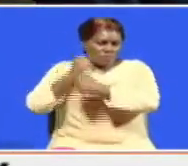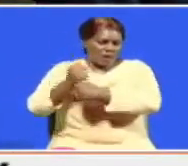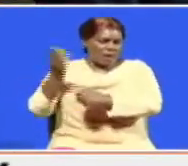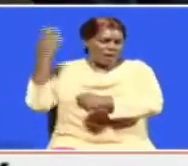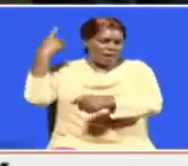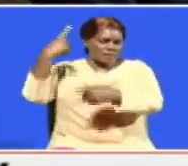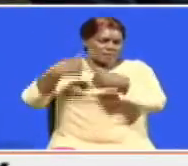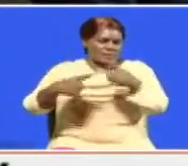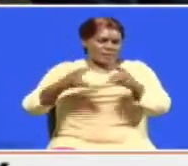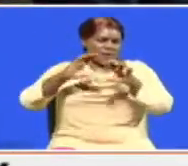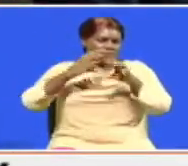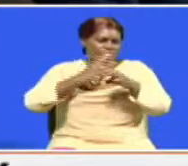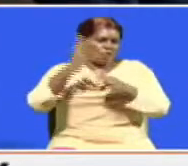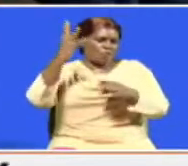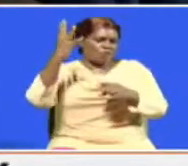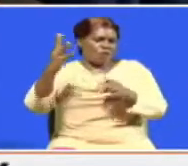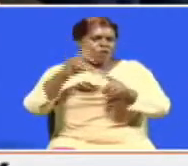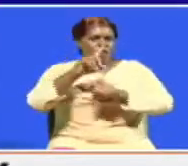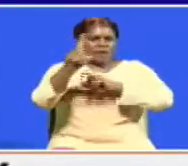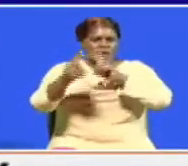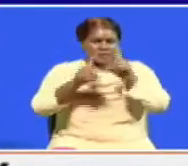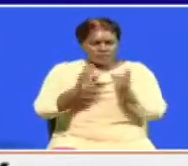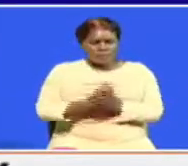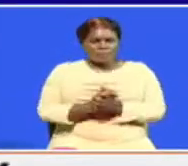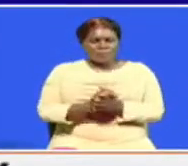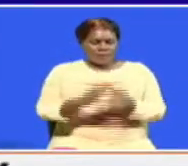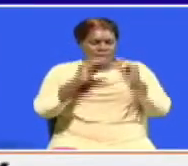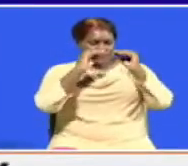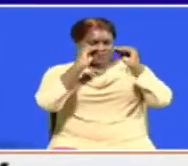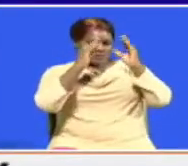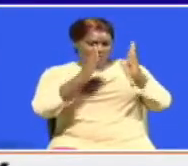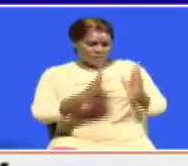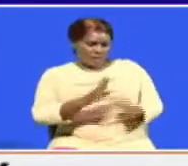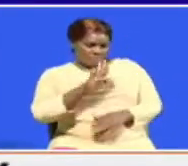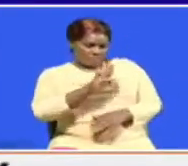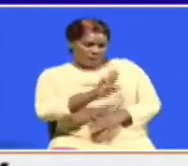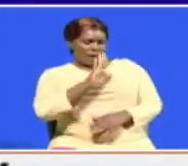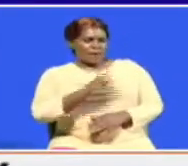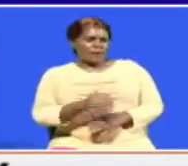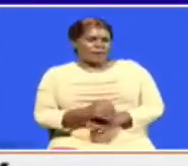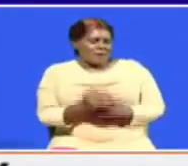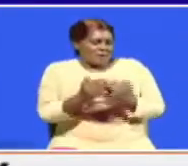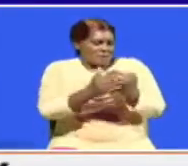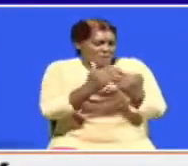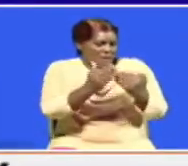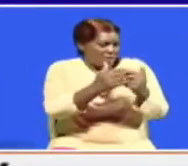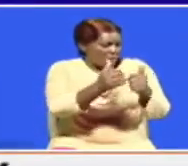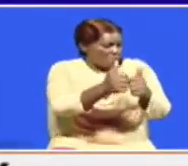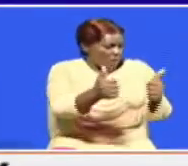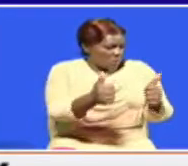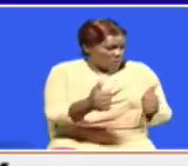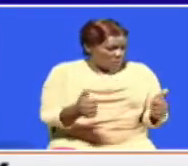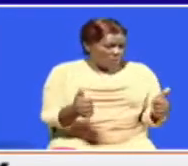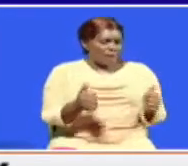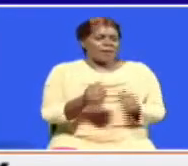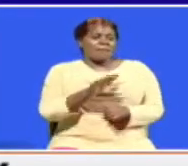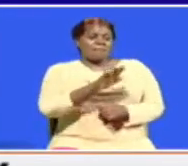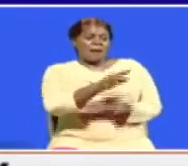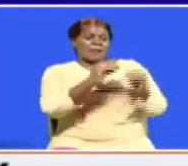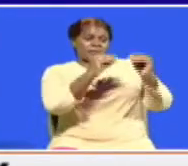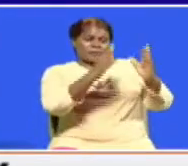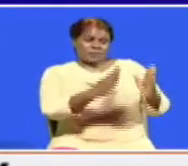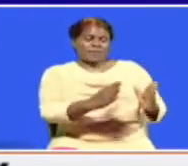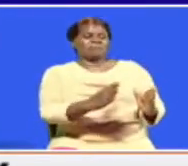last year's KCSE exams. A teacher who is well catered for is the